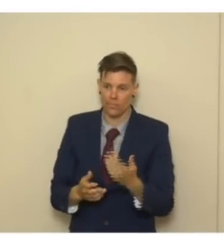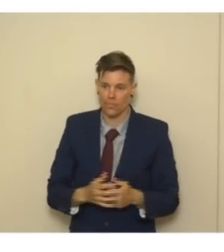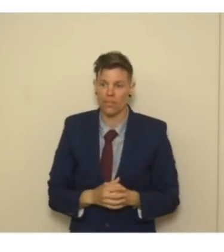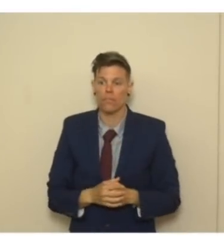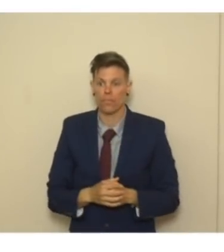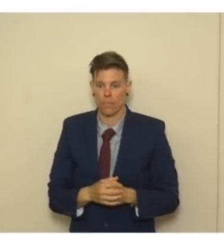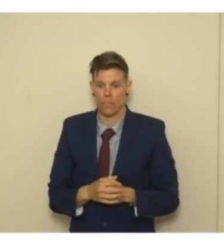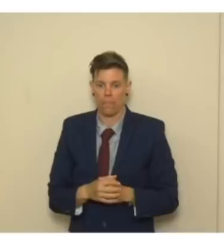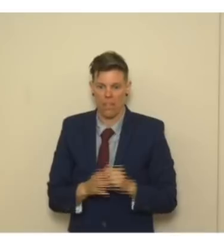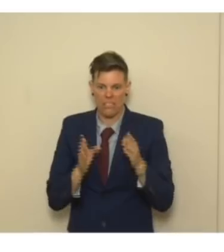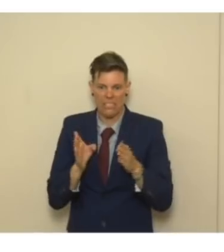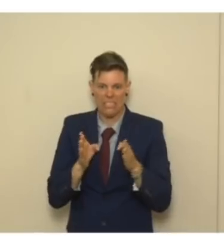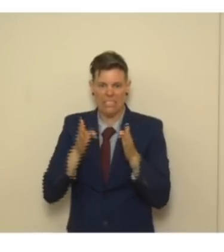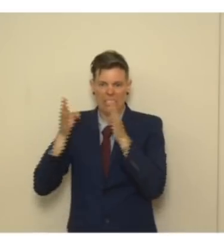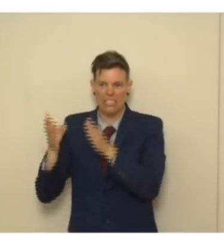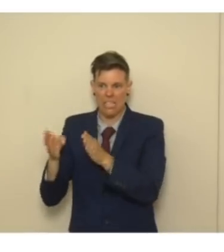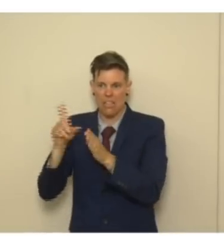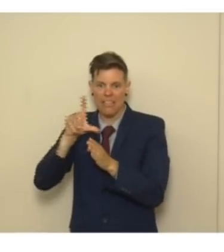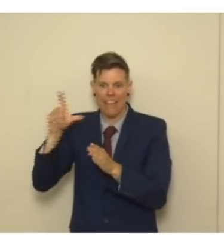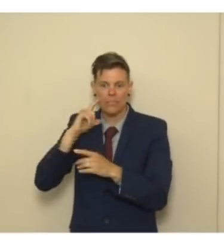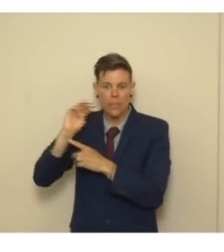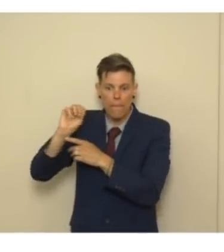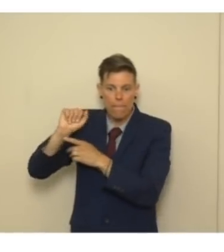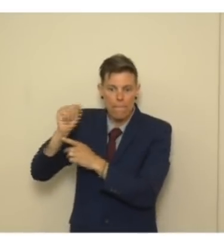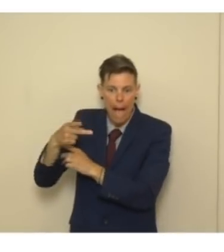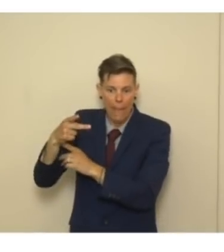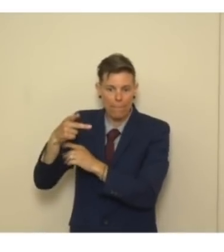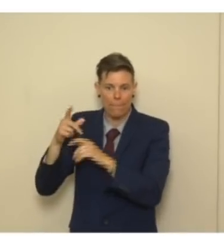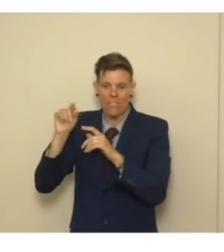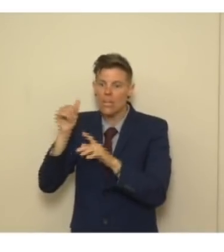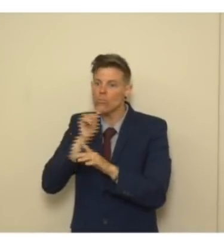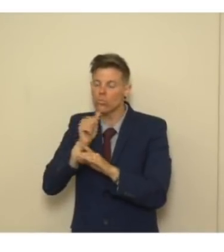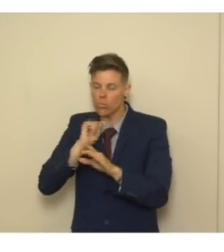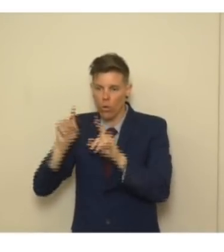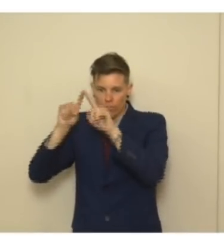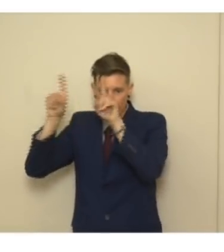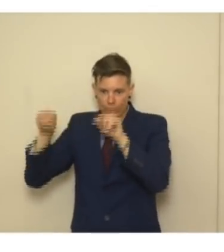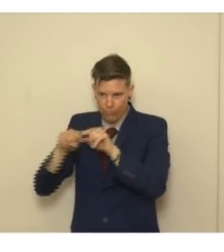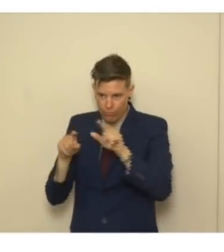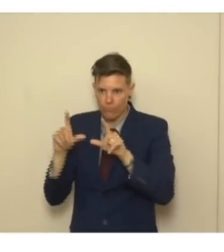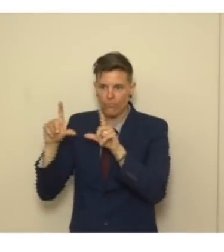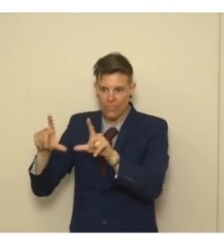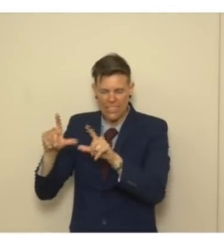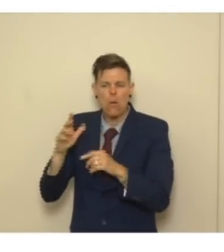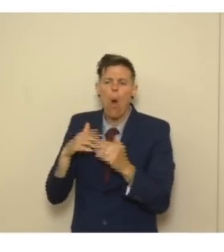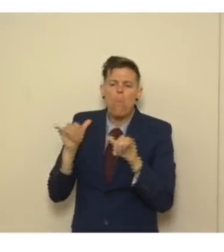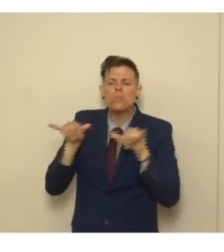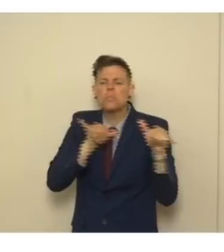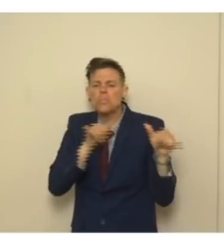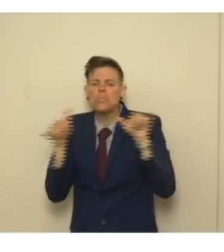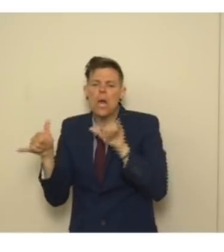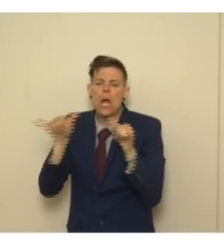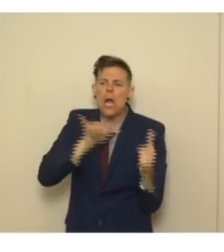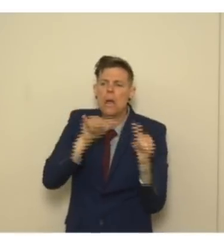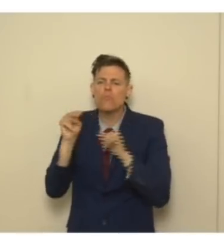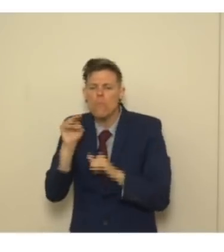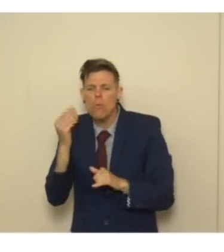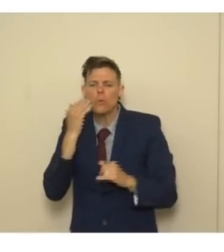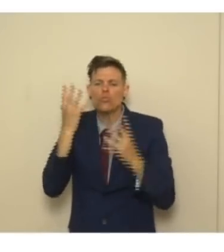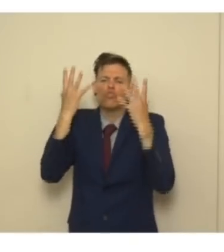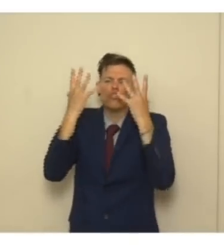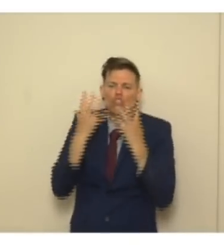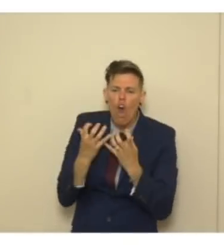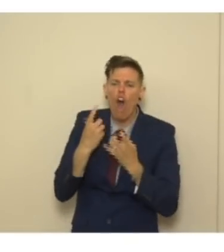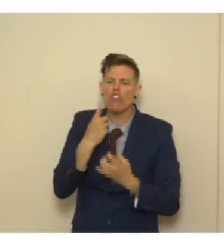the prevalence of cases. Again, just like New Mexico, the darker red colors mean a lot more cases. We have finally